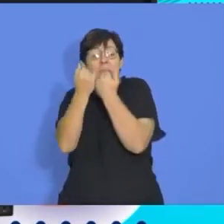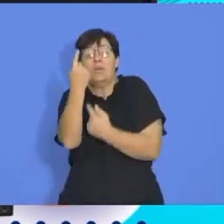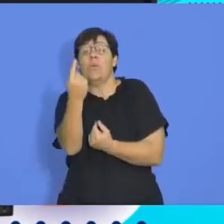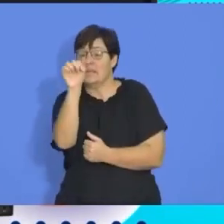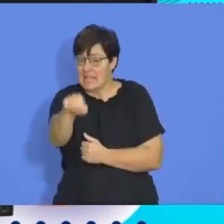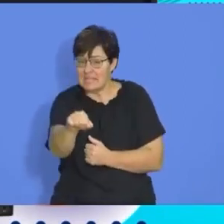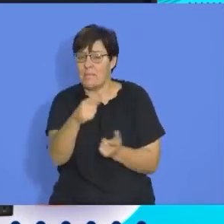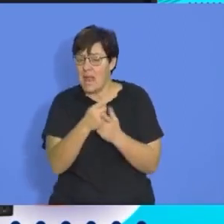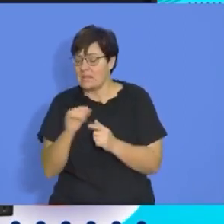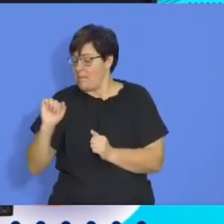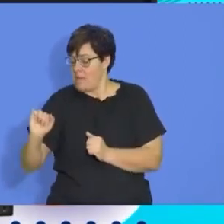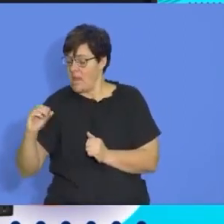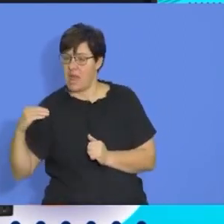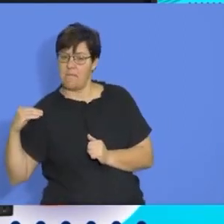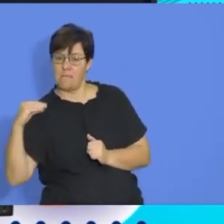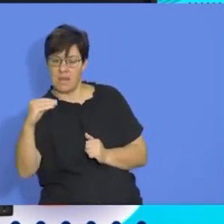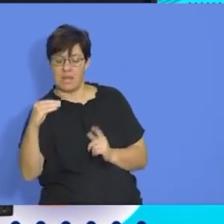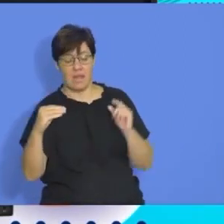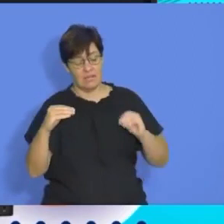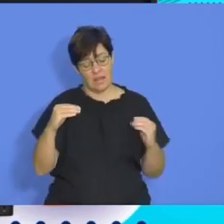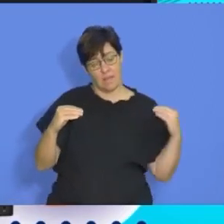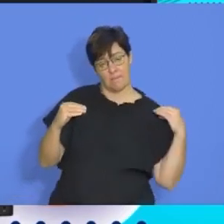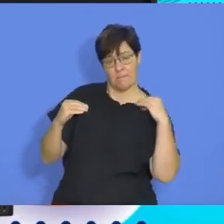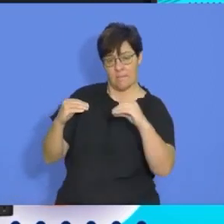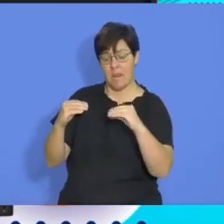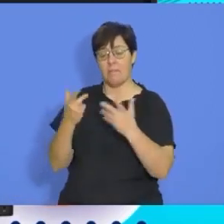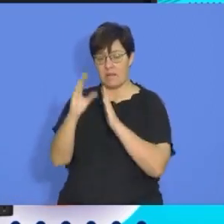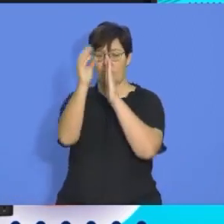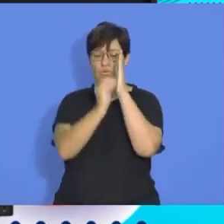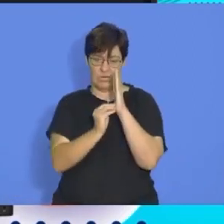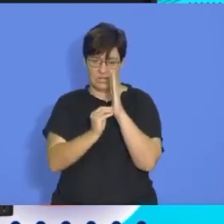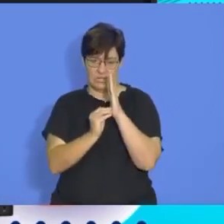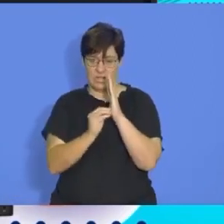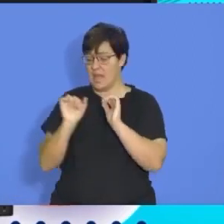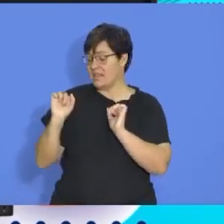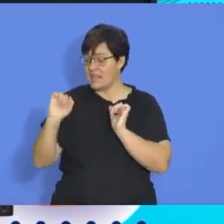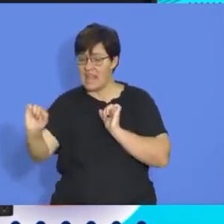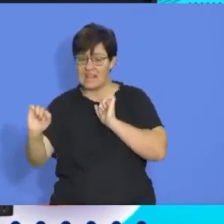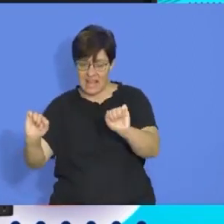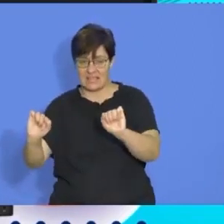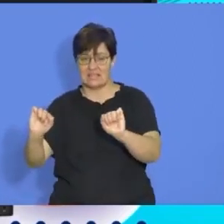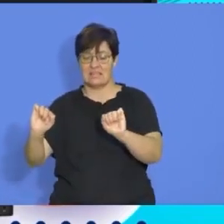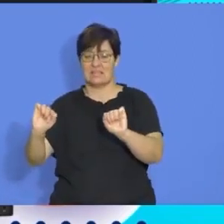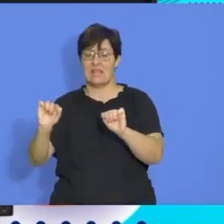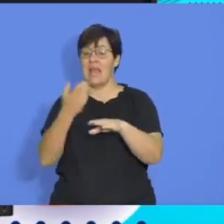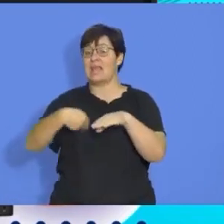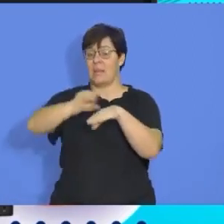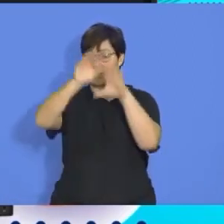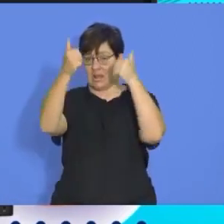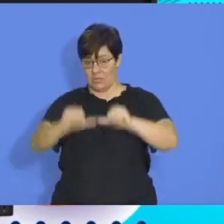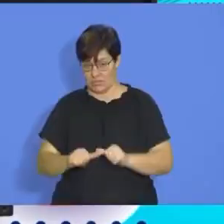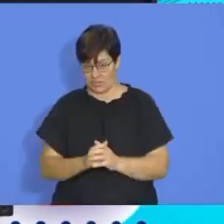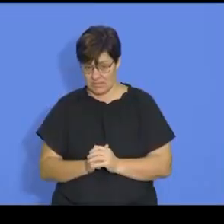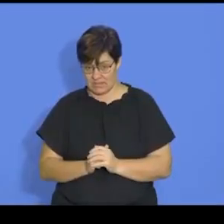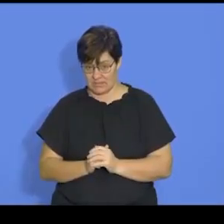of capital, so this needs to be recorded separately in their own capital account. Got